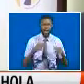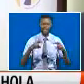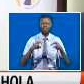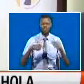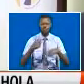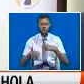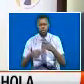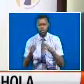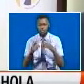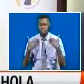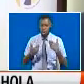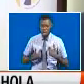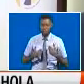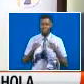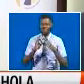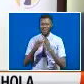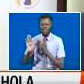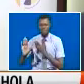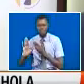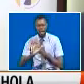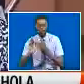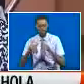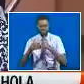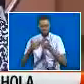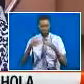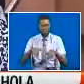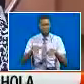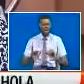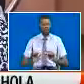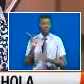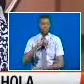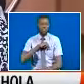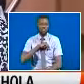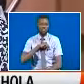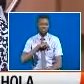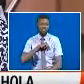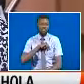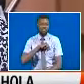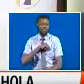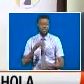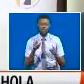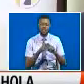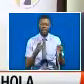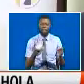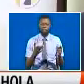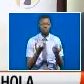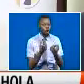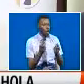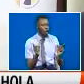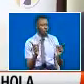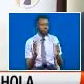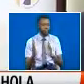the bodies to their next of kin for burial and closure. To bring to account all security officers and